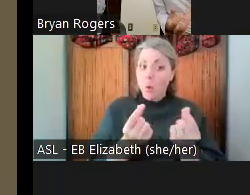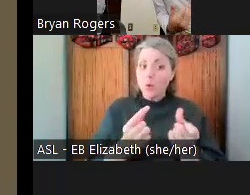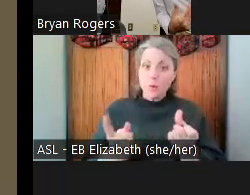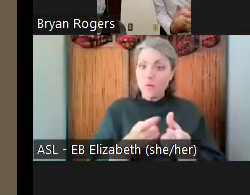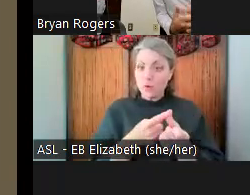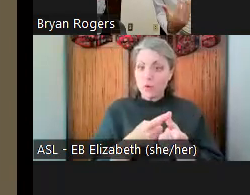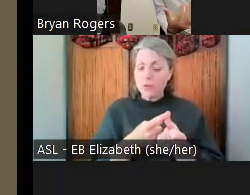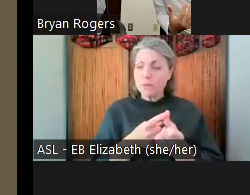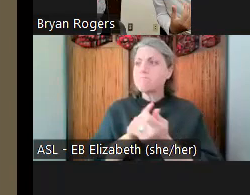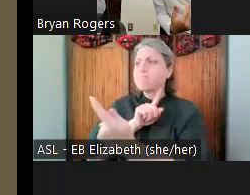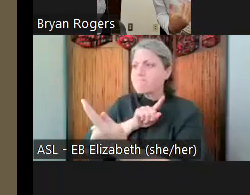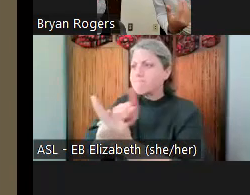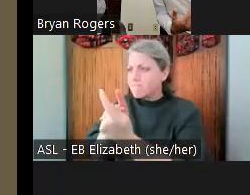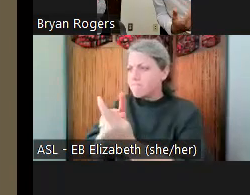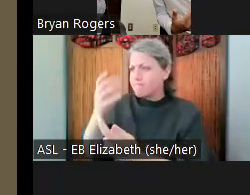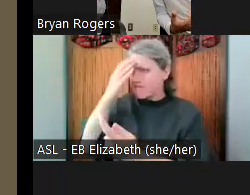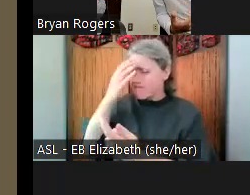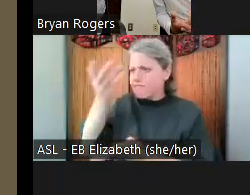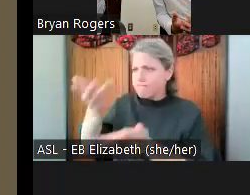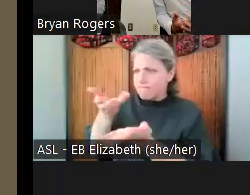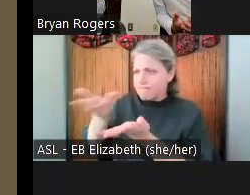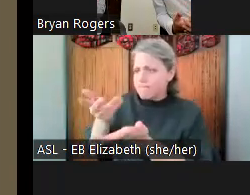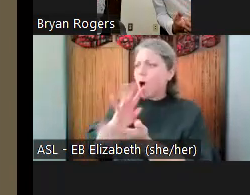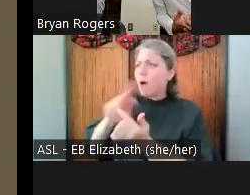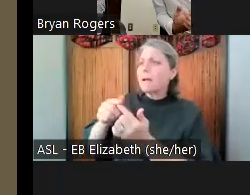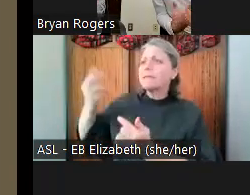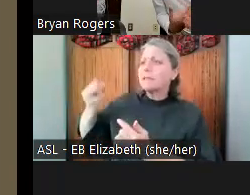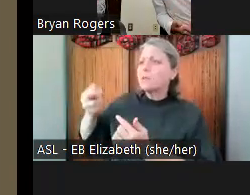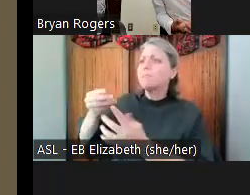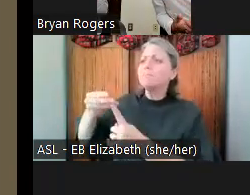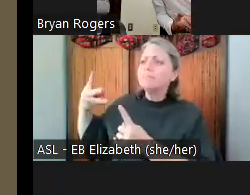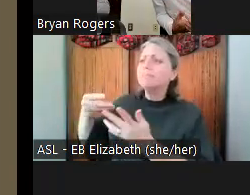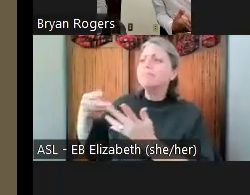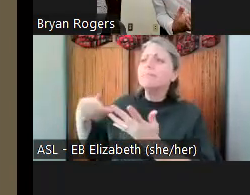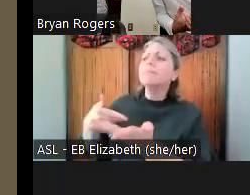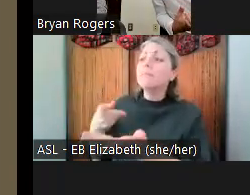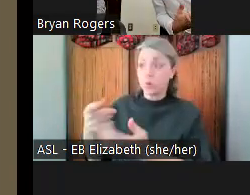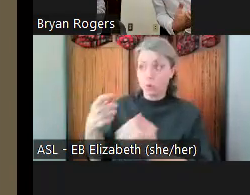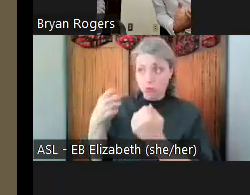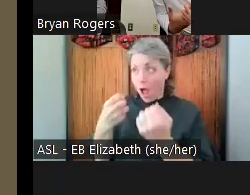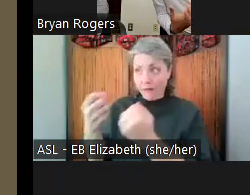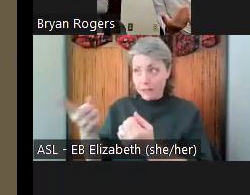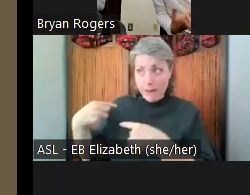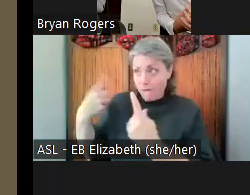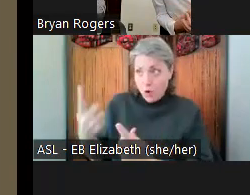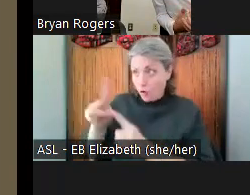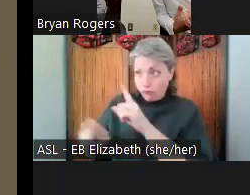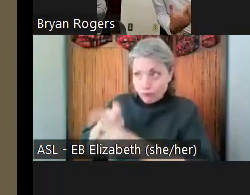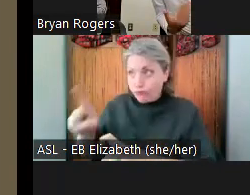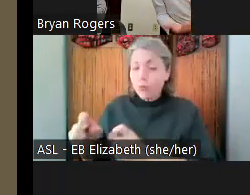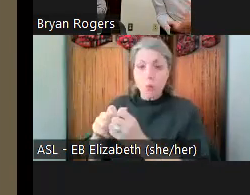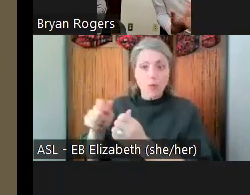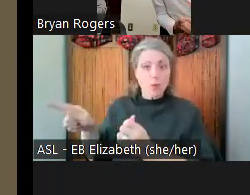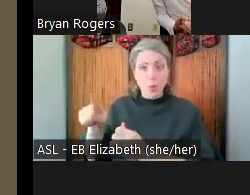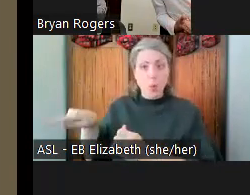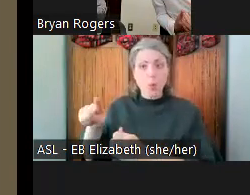we get to know them, we meet them, we talk about the history there. If there is any driving history with those students at all. A